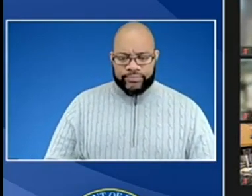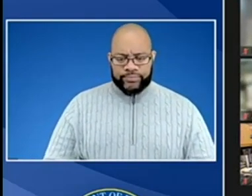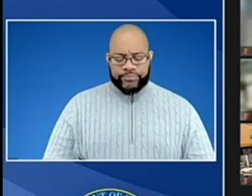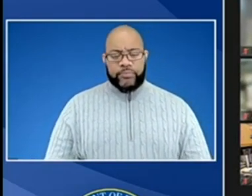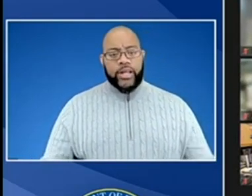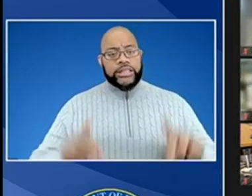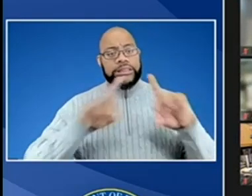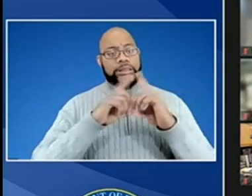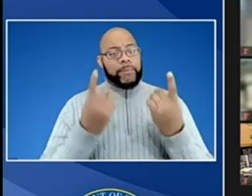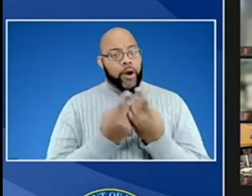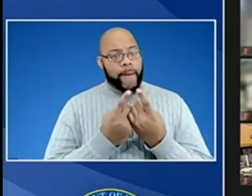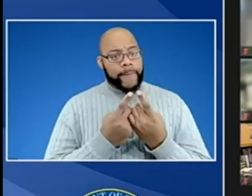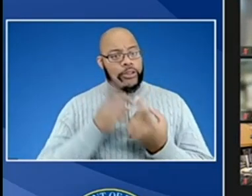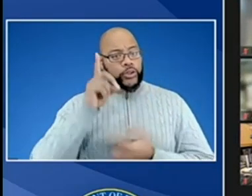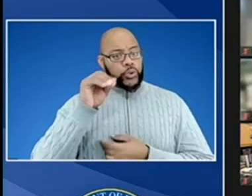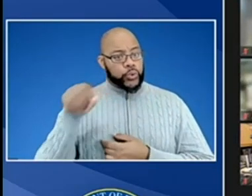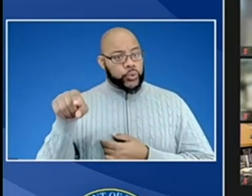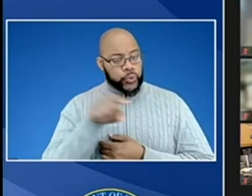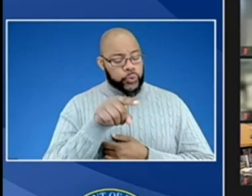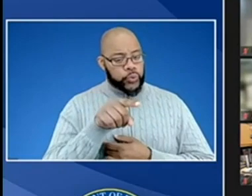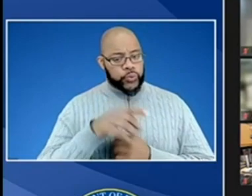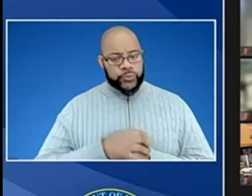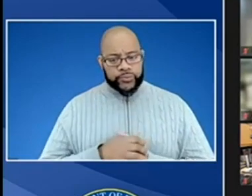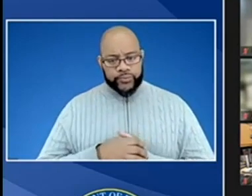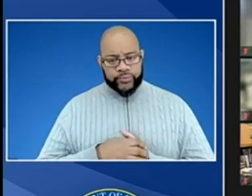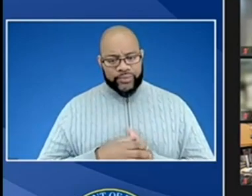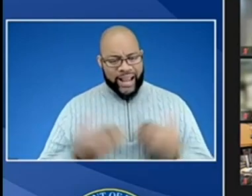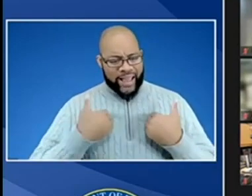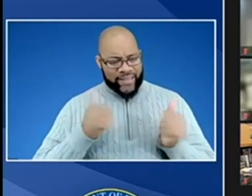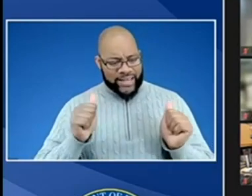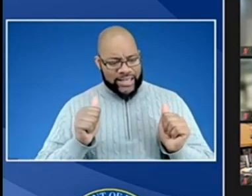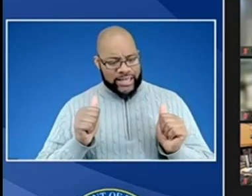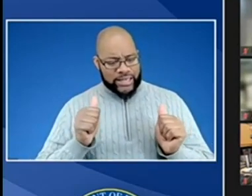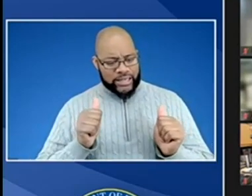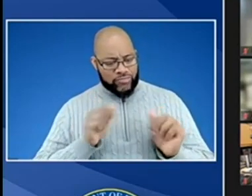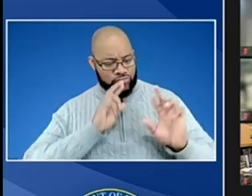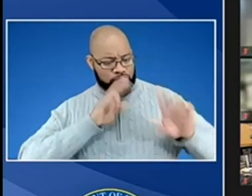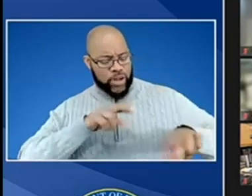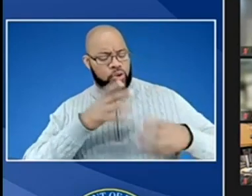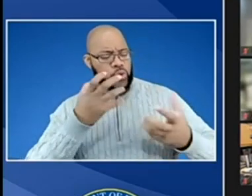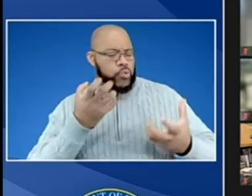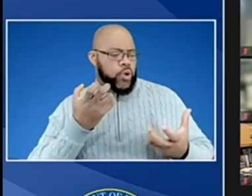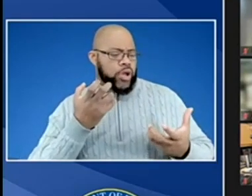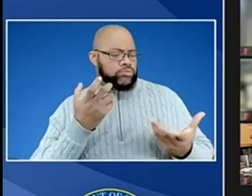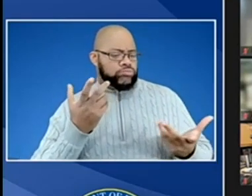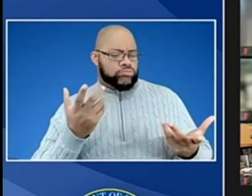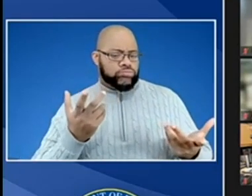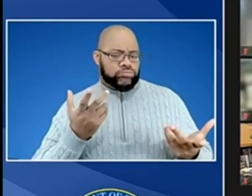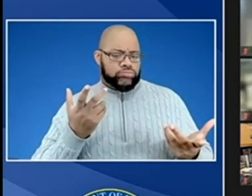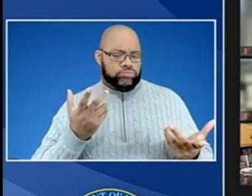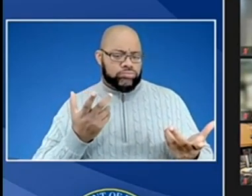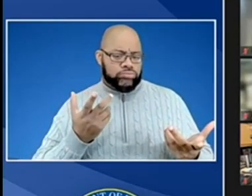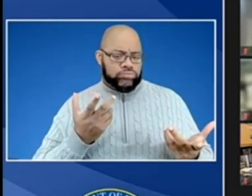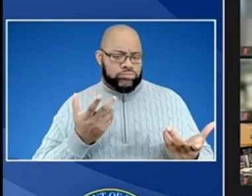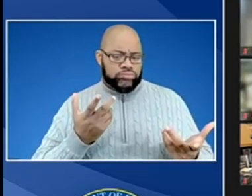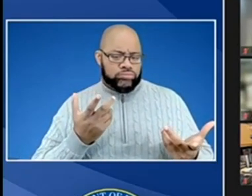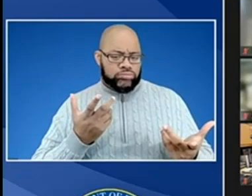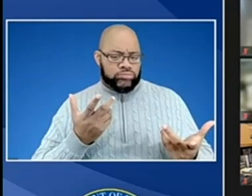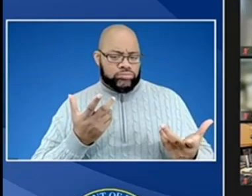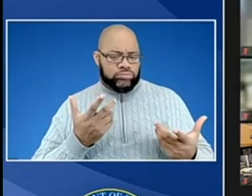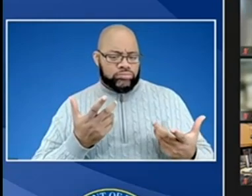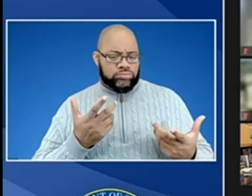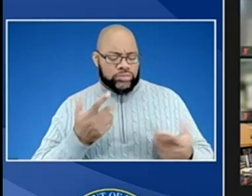Department, do you have any immediate response, or do you want to take all this